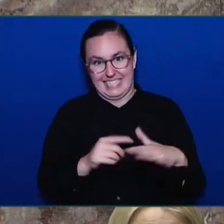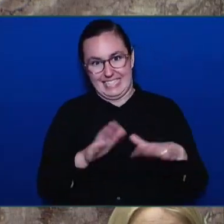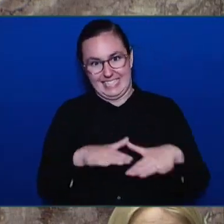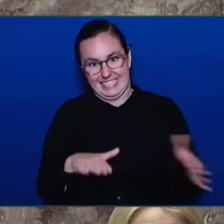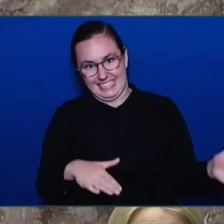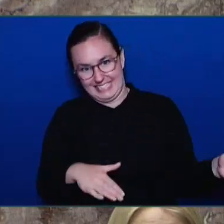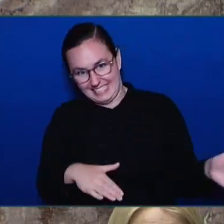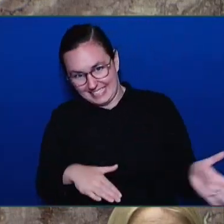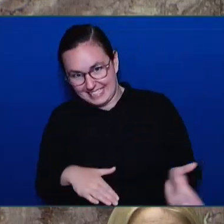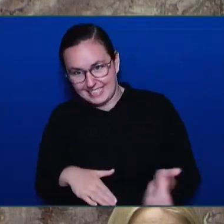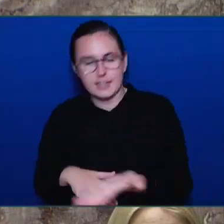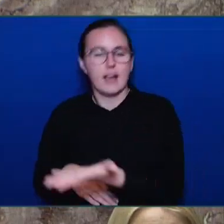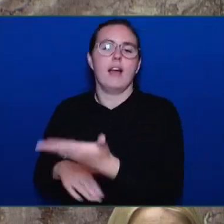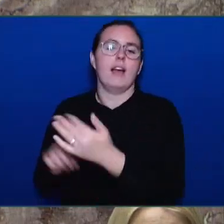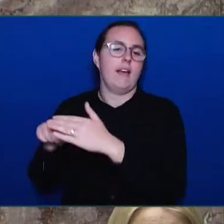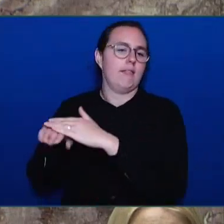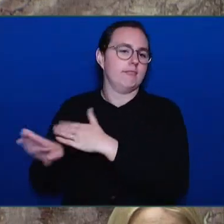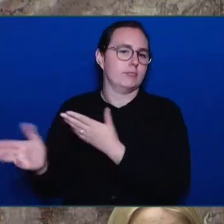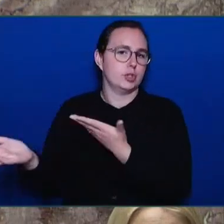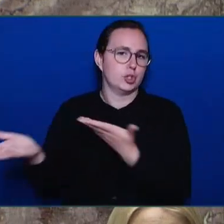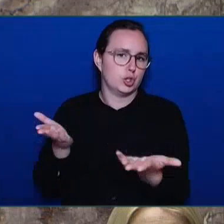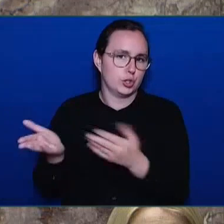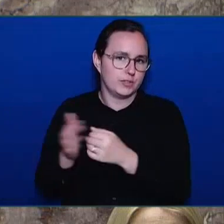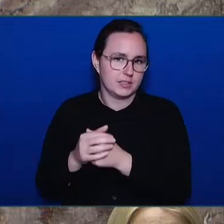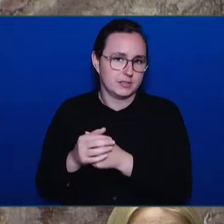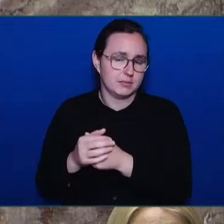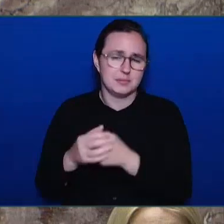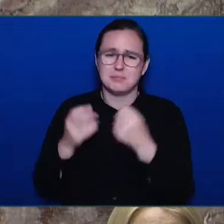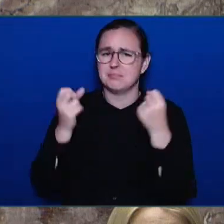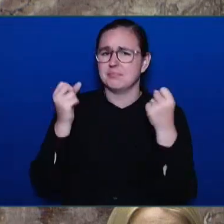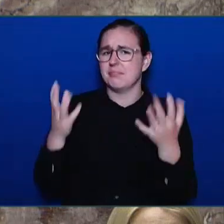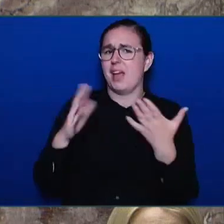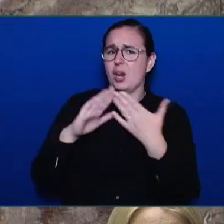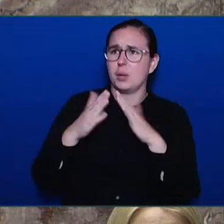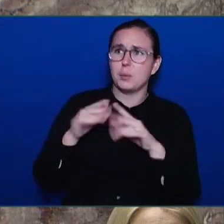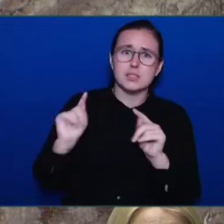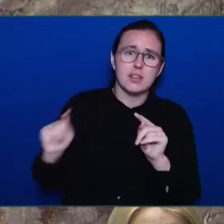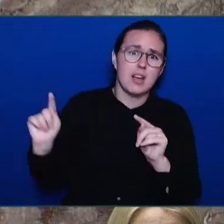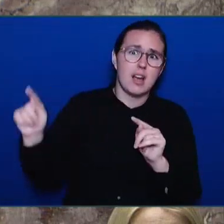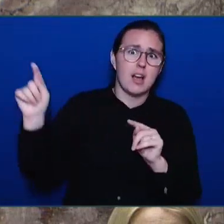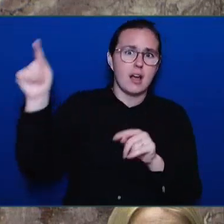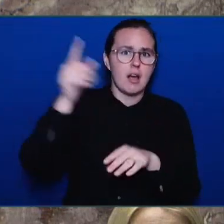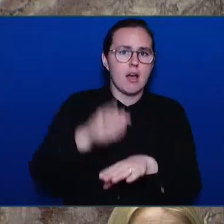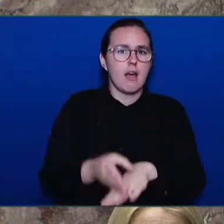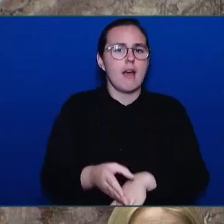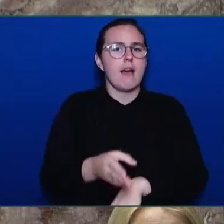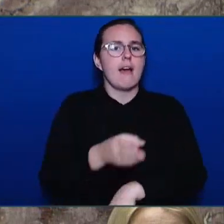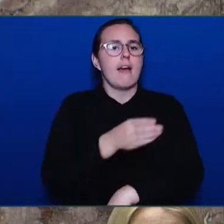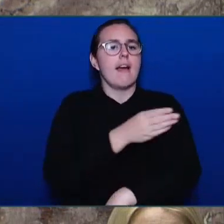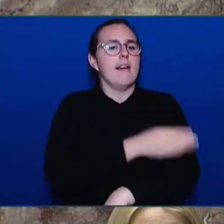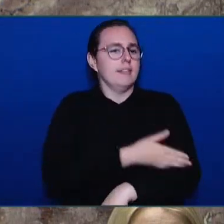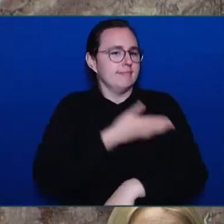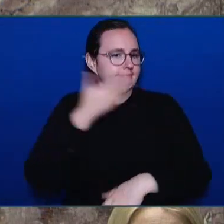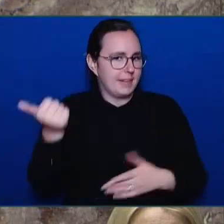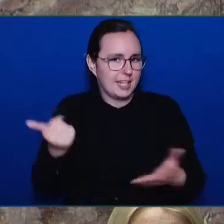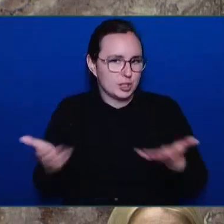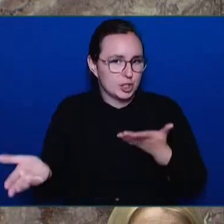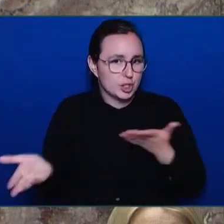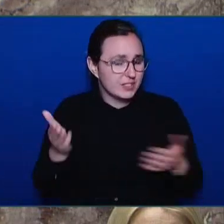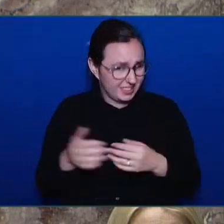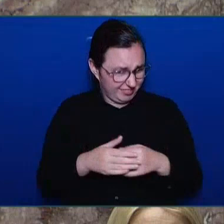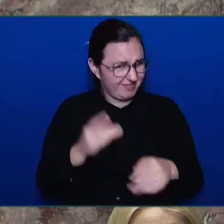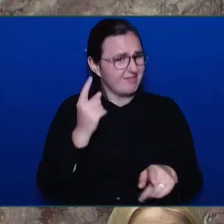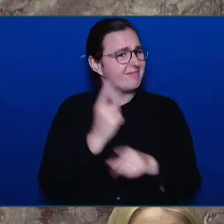the province. There is no question that those are critical investments to be made in our children and youth, and we will continue to work